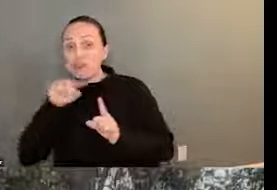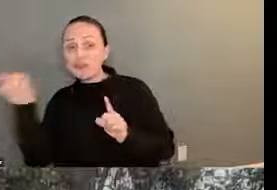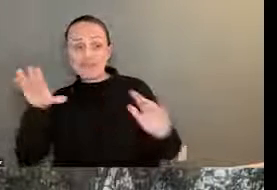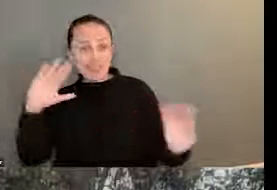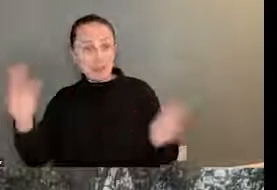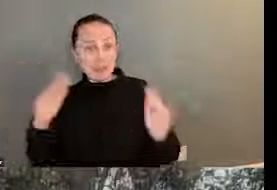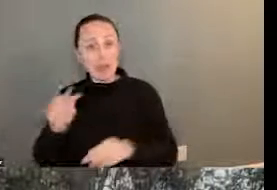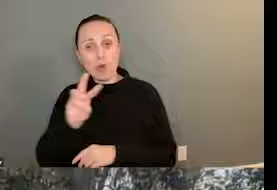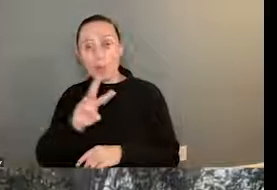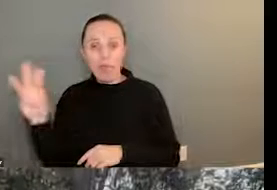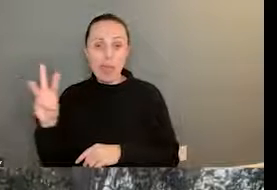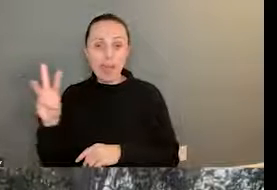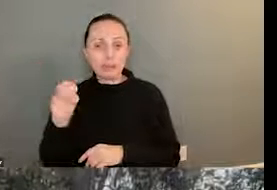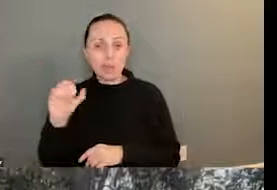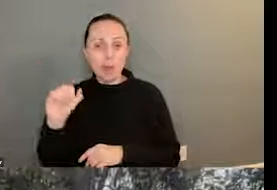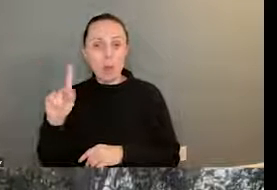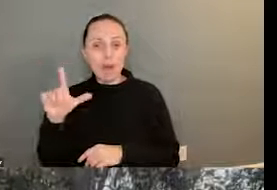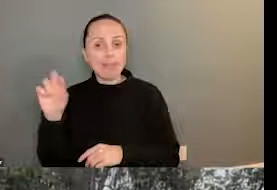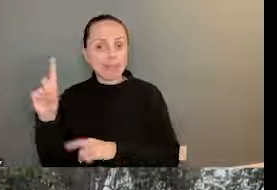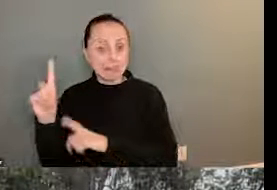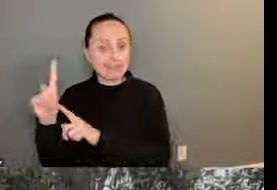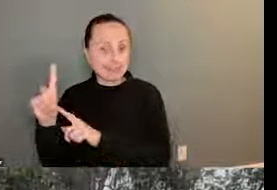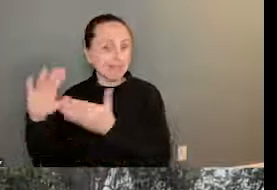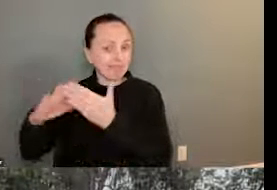in West Oakland, which sort of